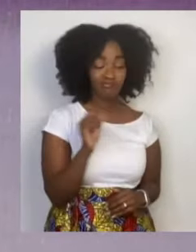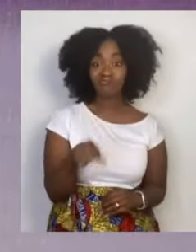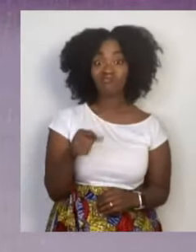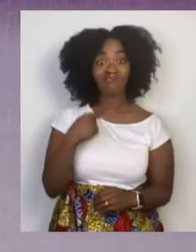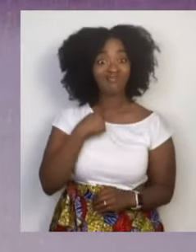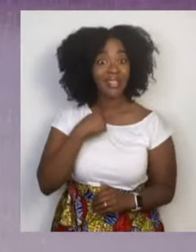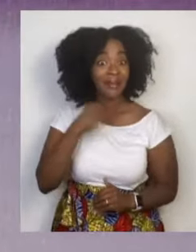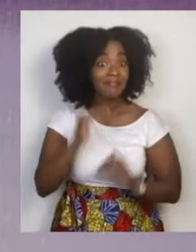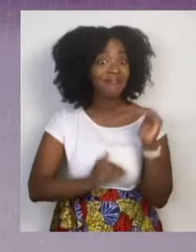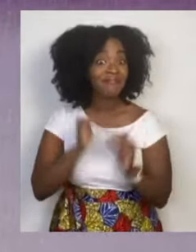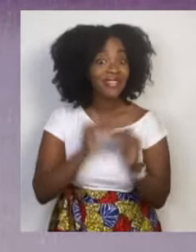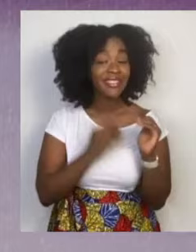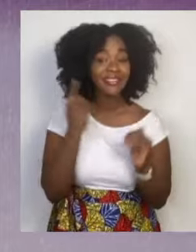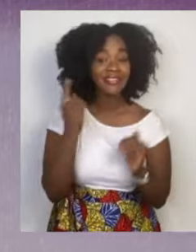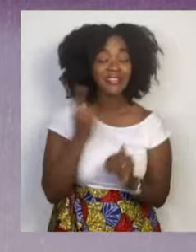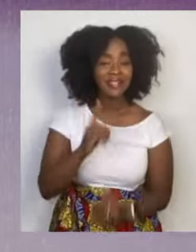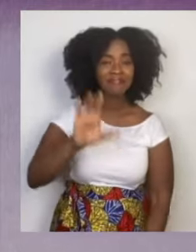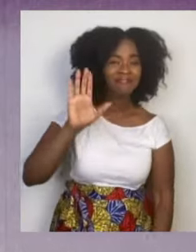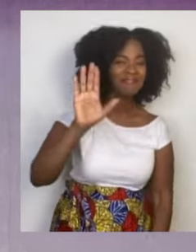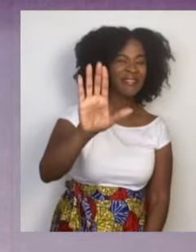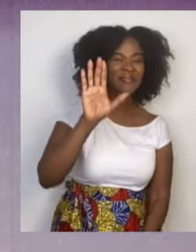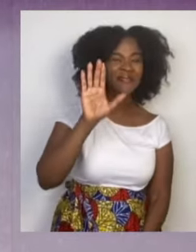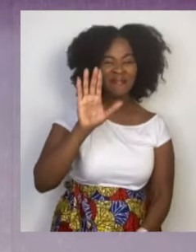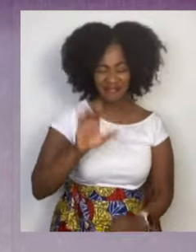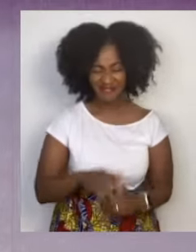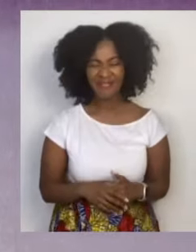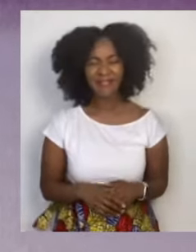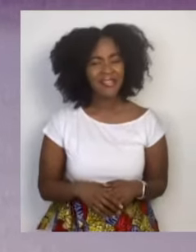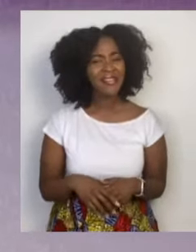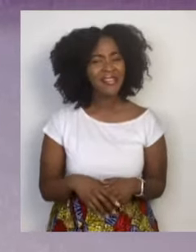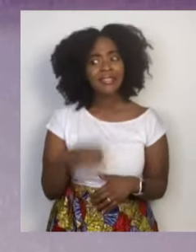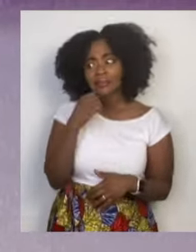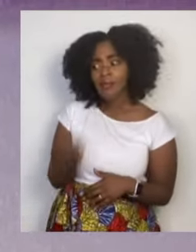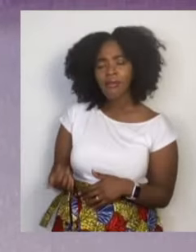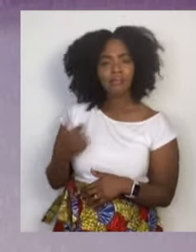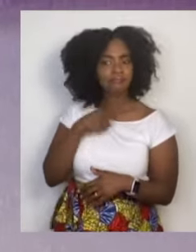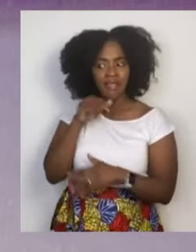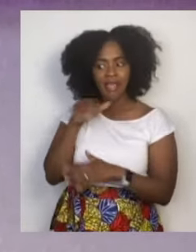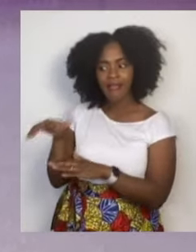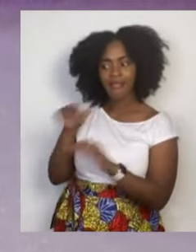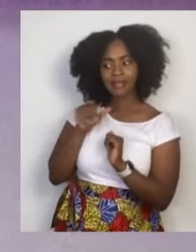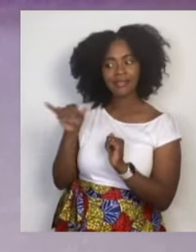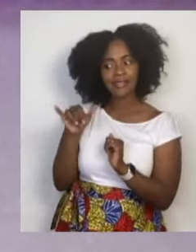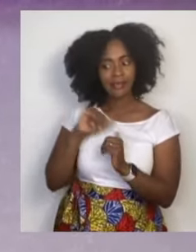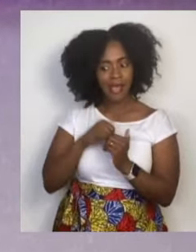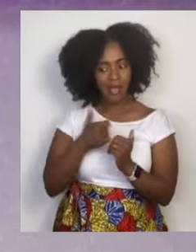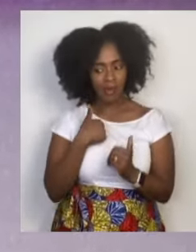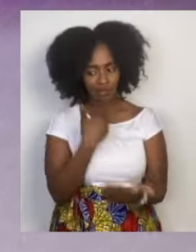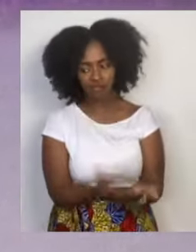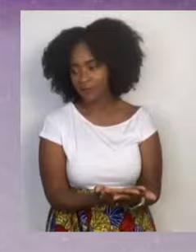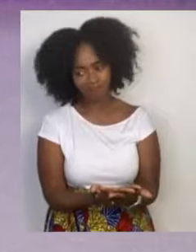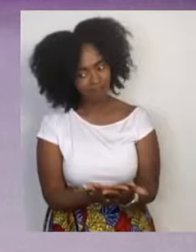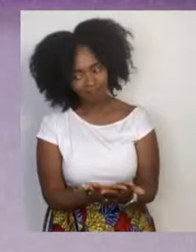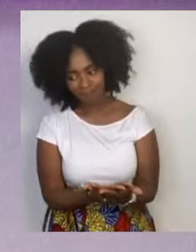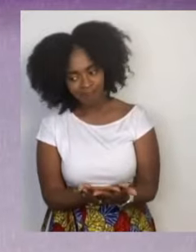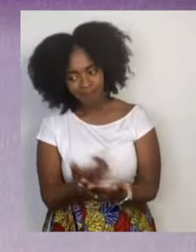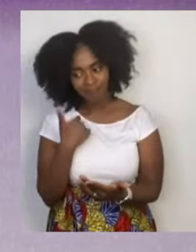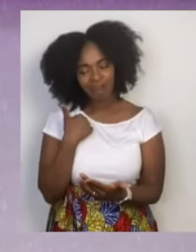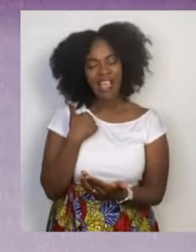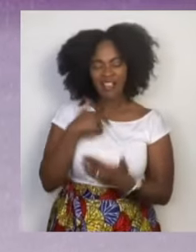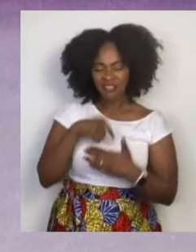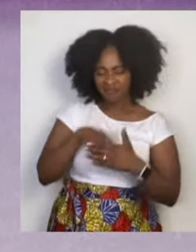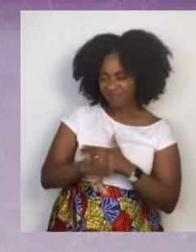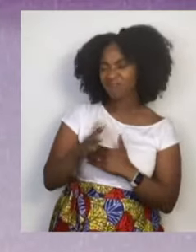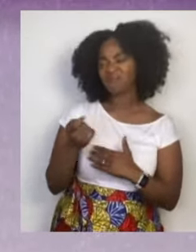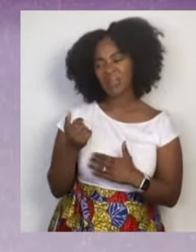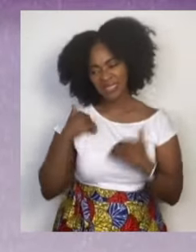I'm building something, and tell them I'm not gonna leave here the same way that I came. I came in a little tired this morning. I came in a little